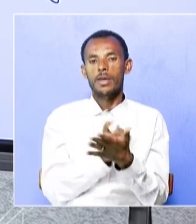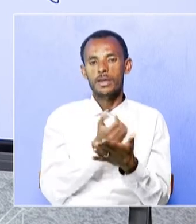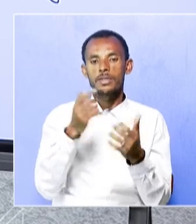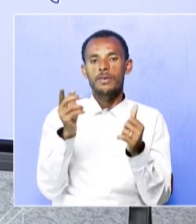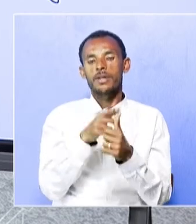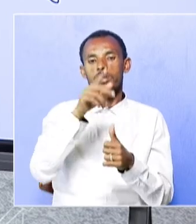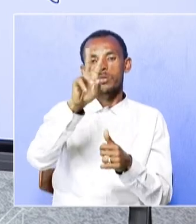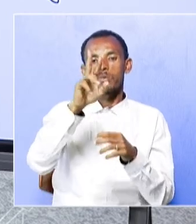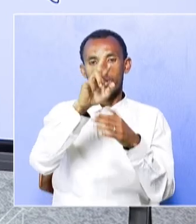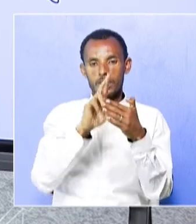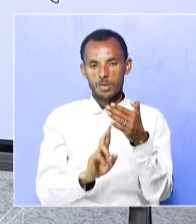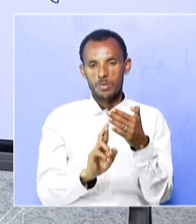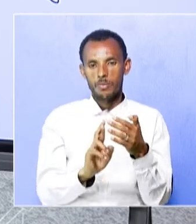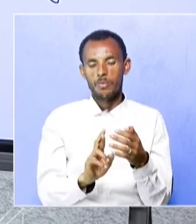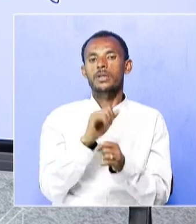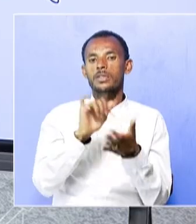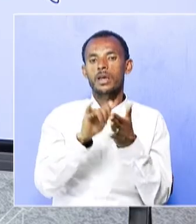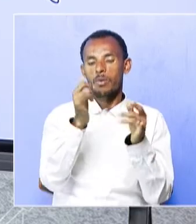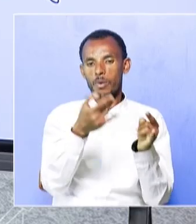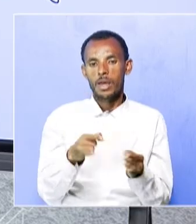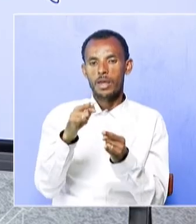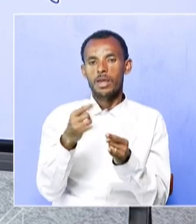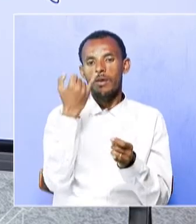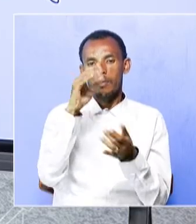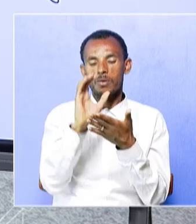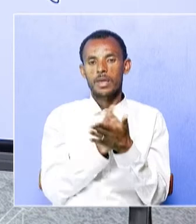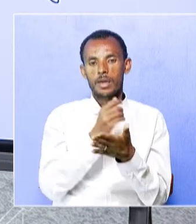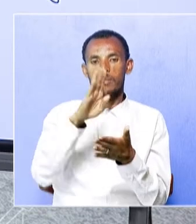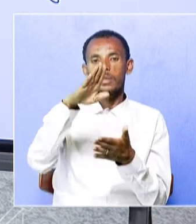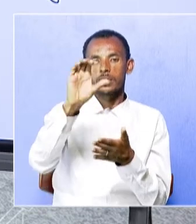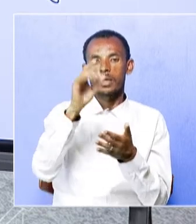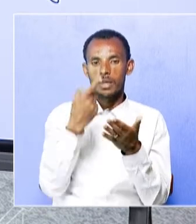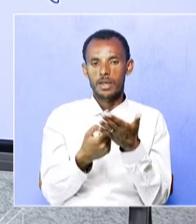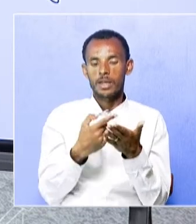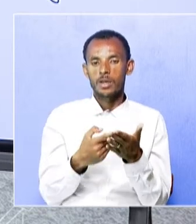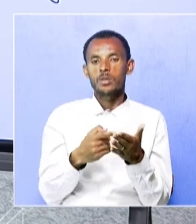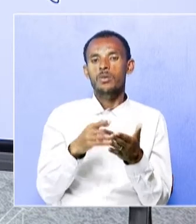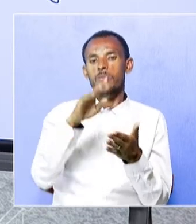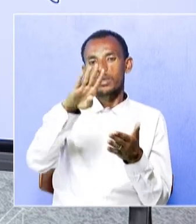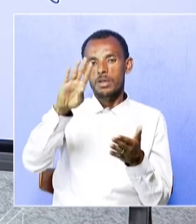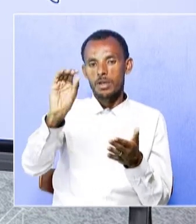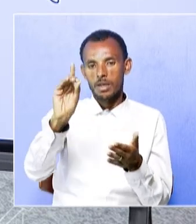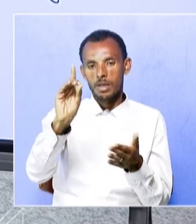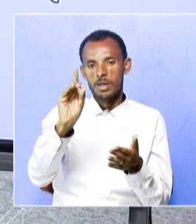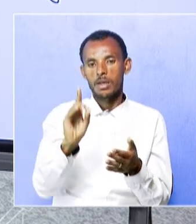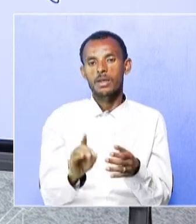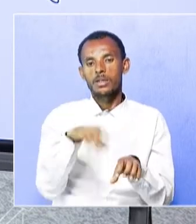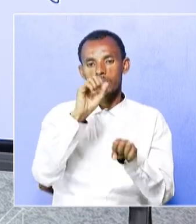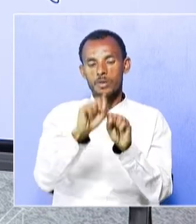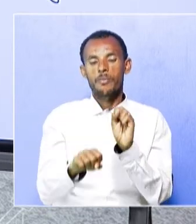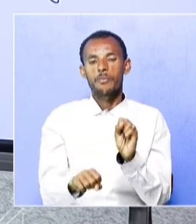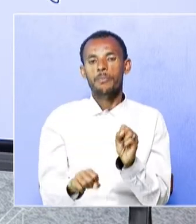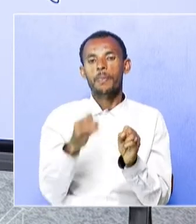two ratios, okay? If you take BC here, you need to take BD. Good.